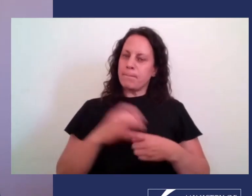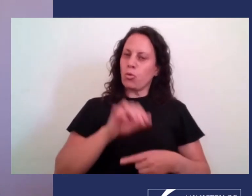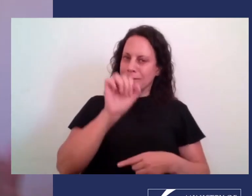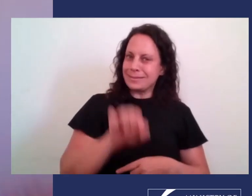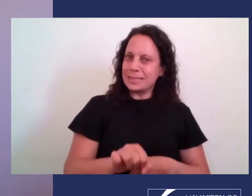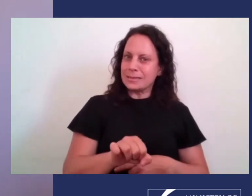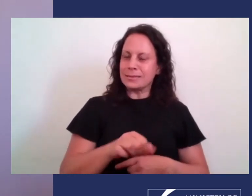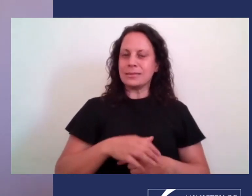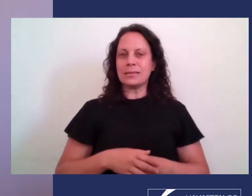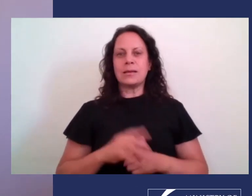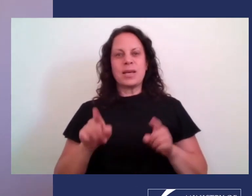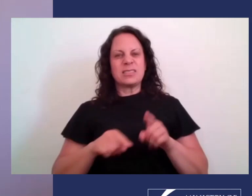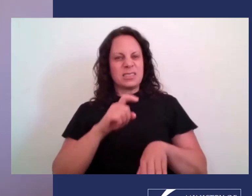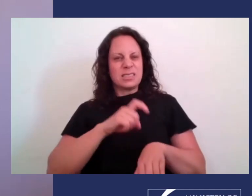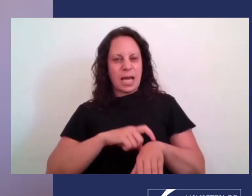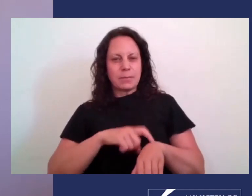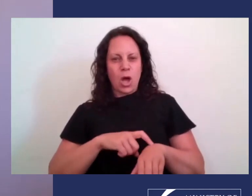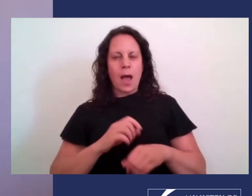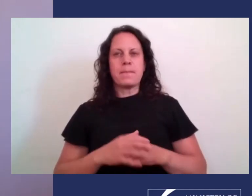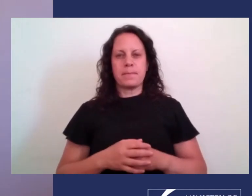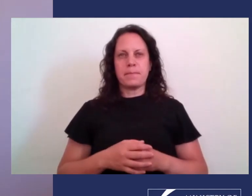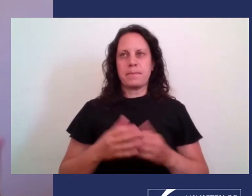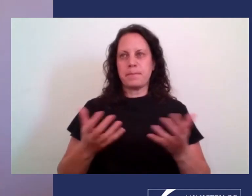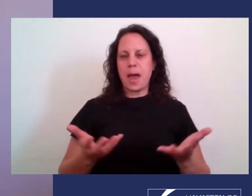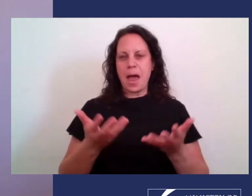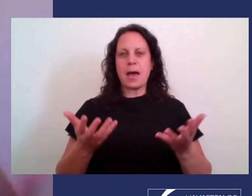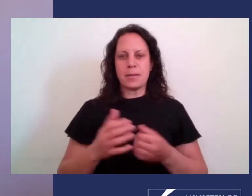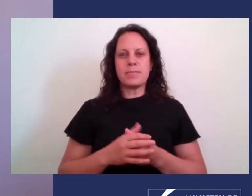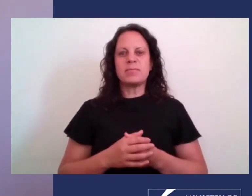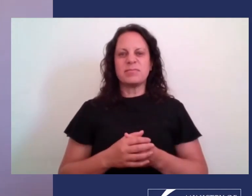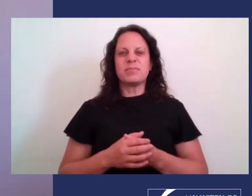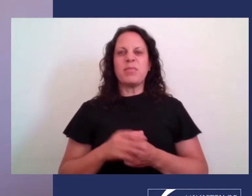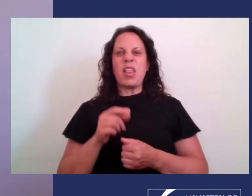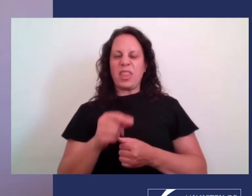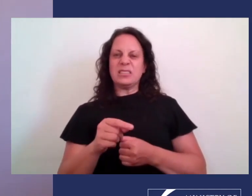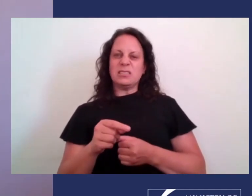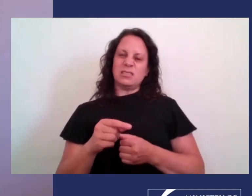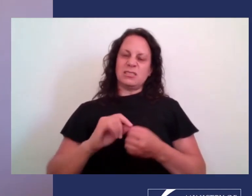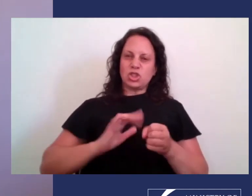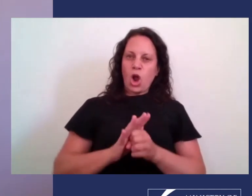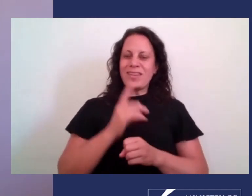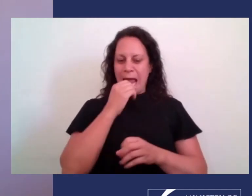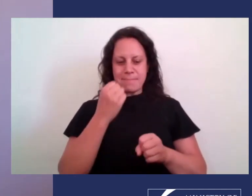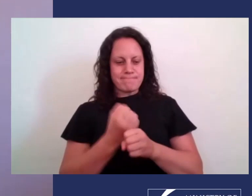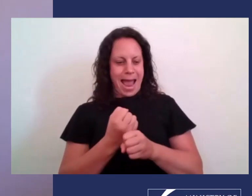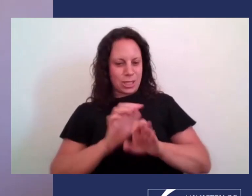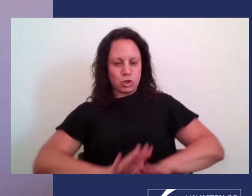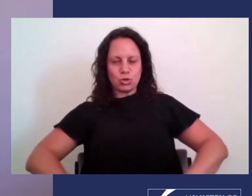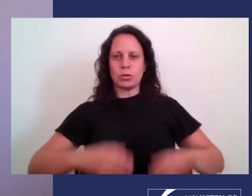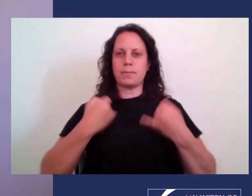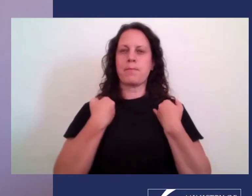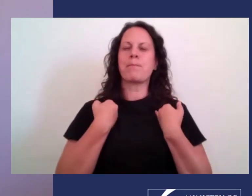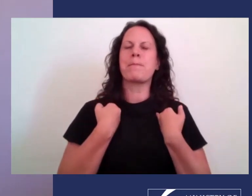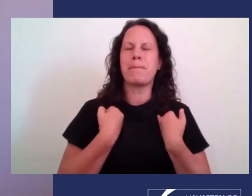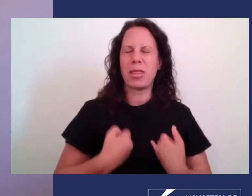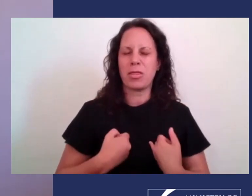actually, as Teuila was saying, this can be very, make children very unwell. And none of us like to see our children